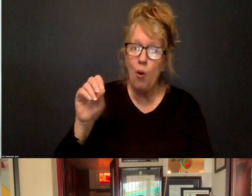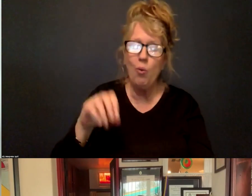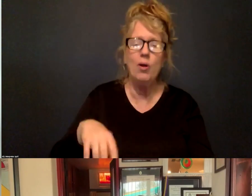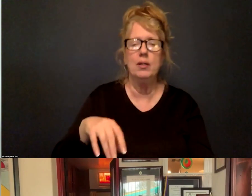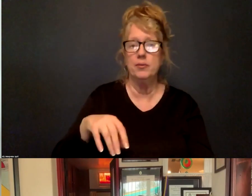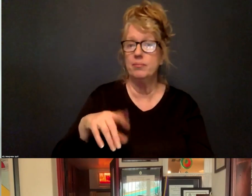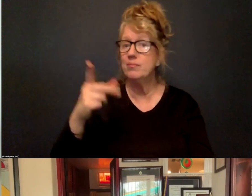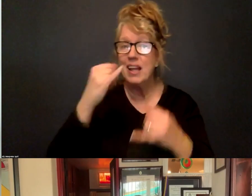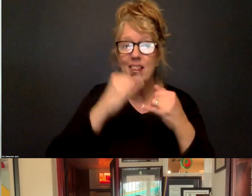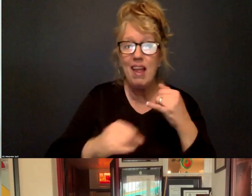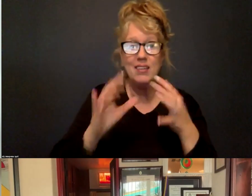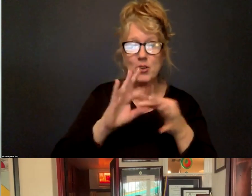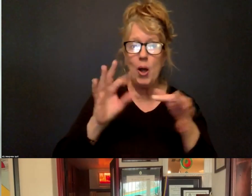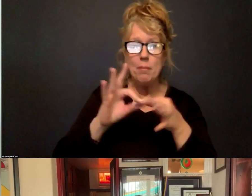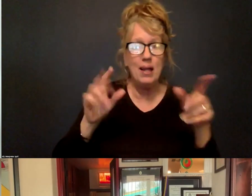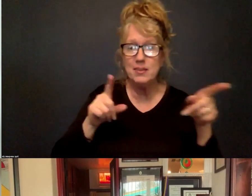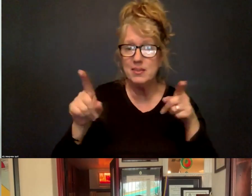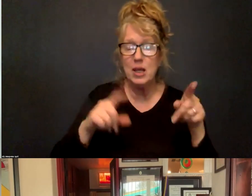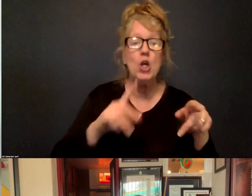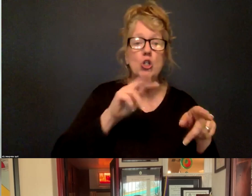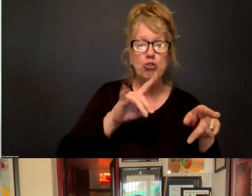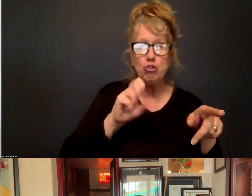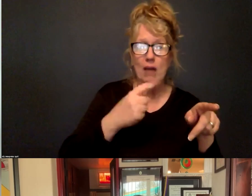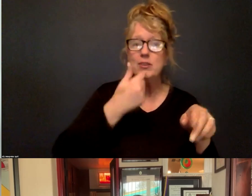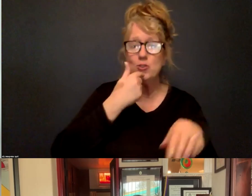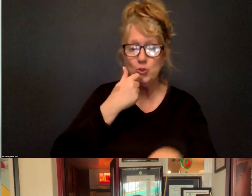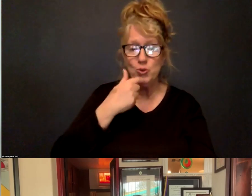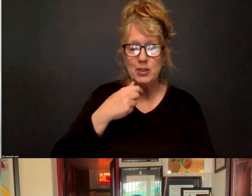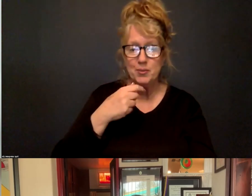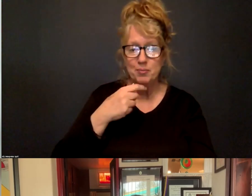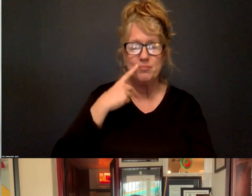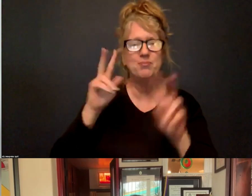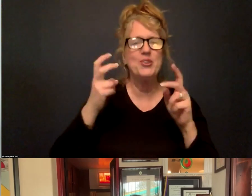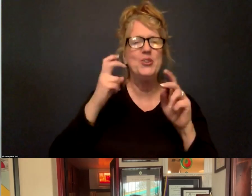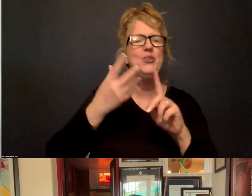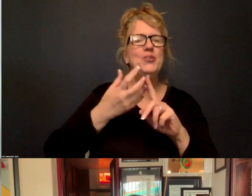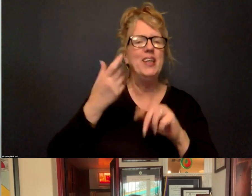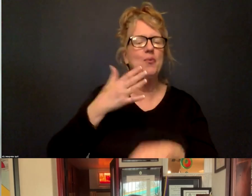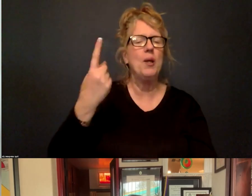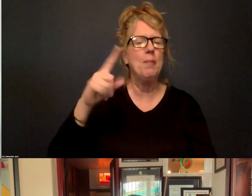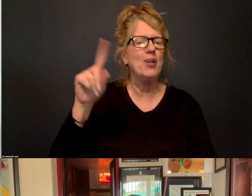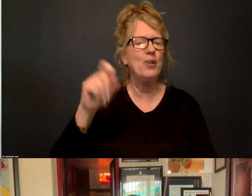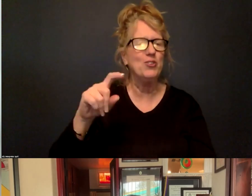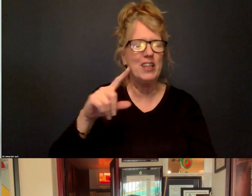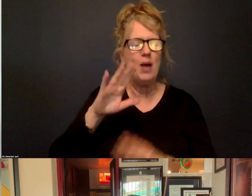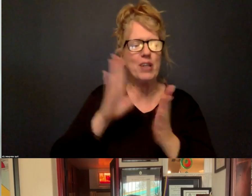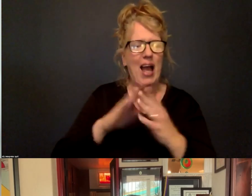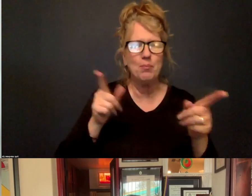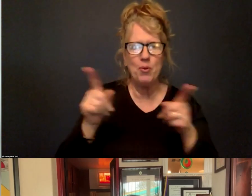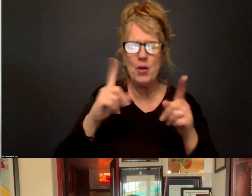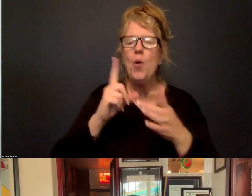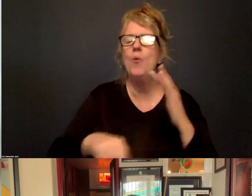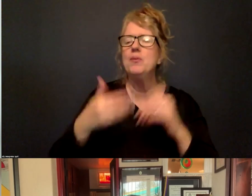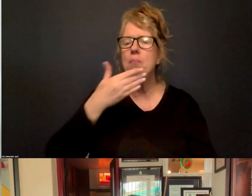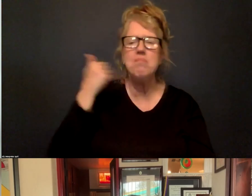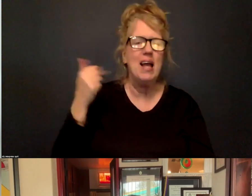final closing comments? Travis, I tell you what, you did take away one of my questions, which I was going to ask you both. What are the best ways